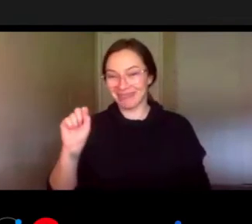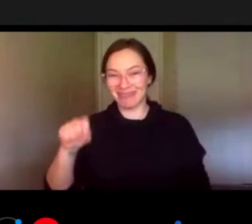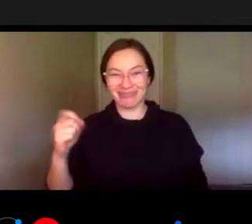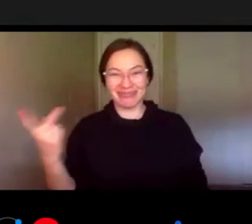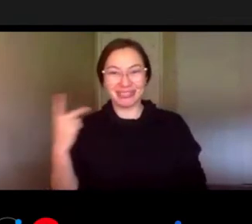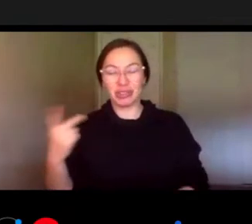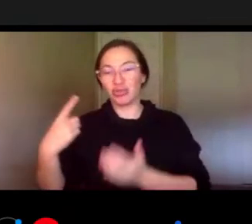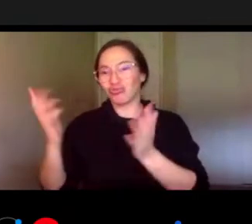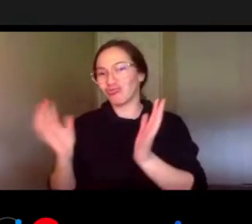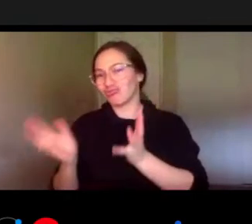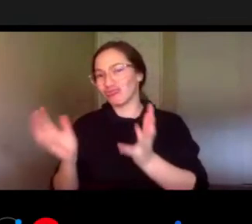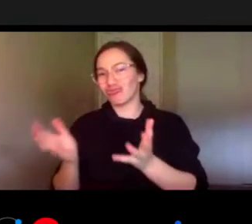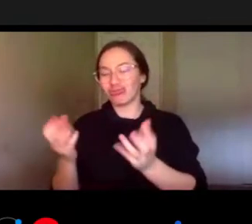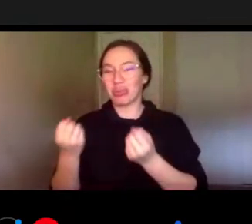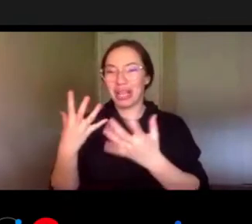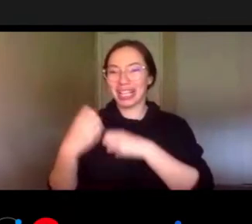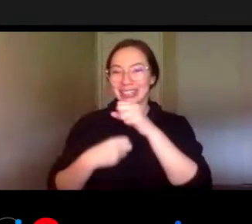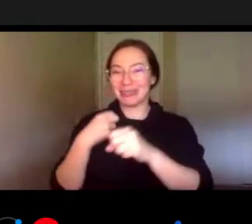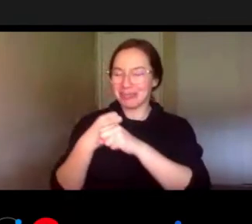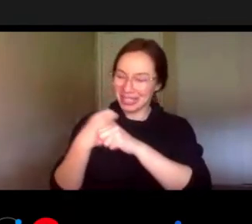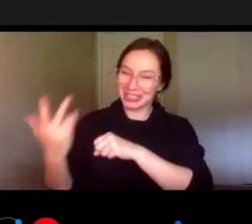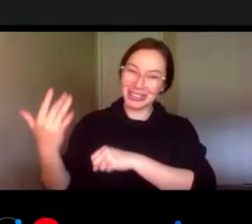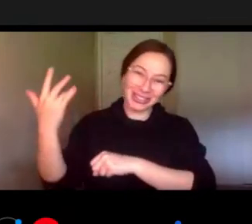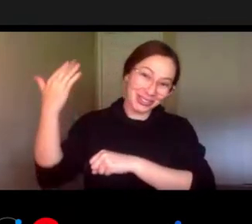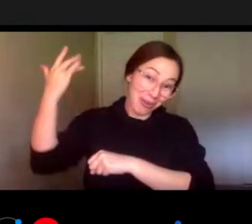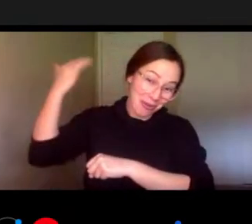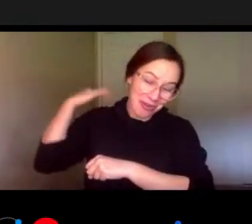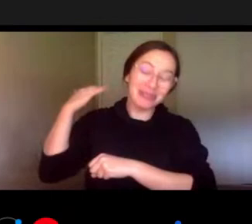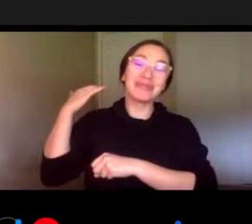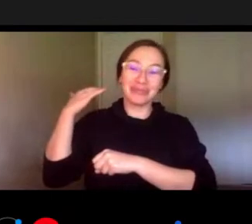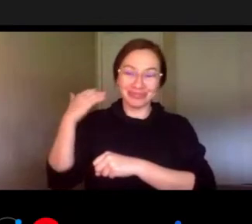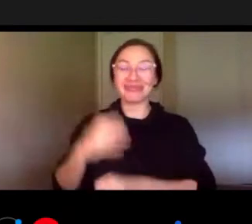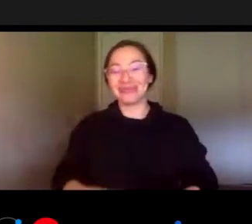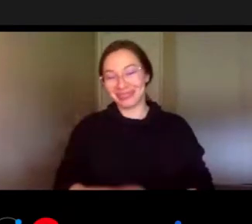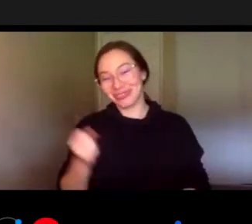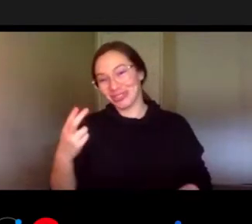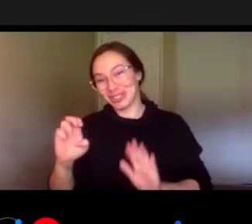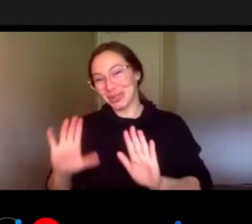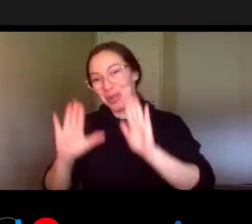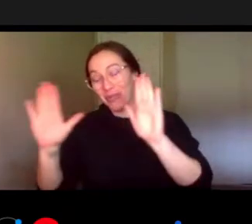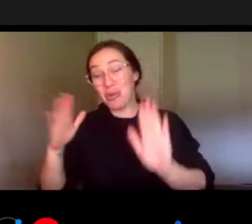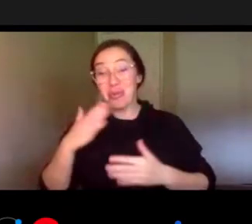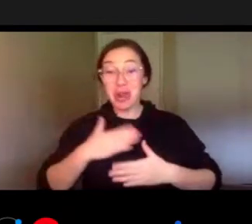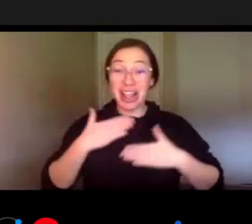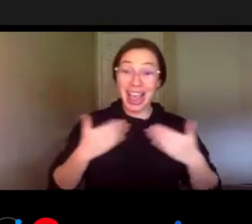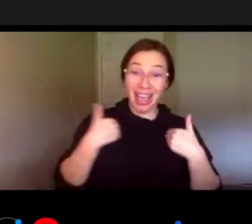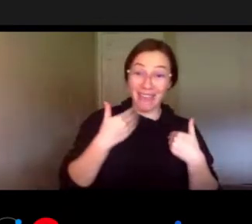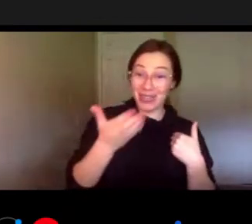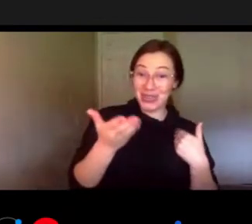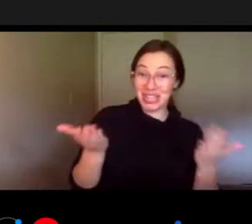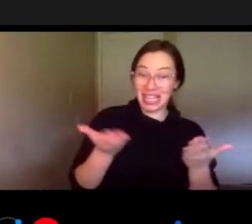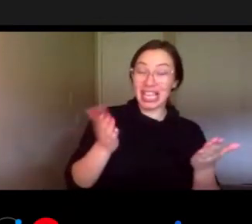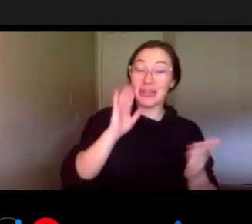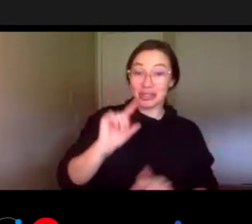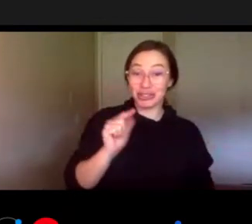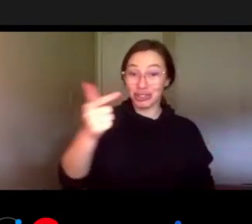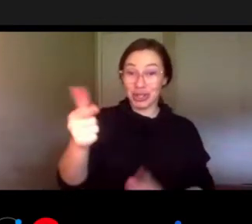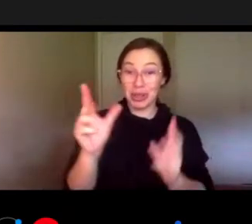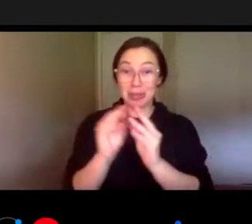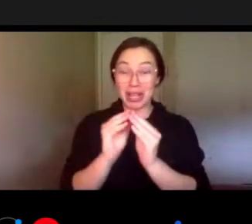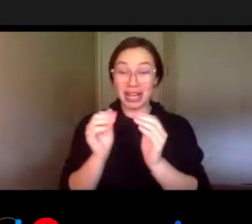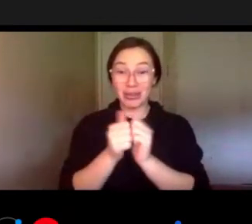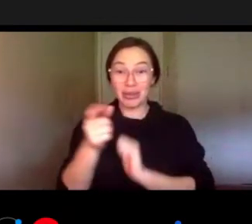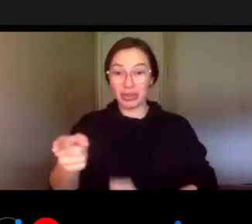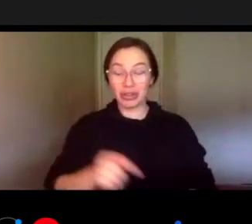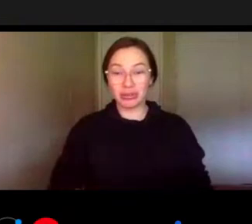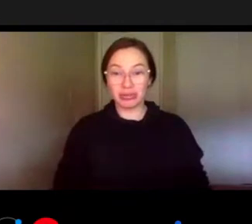taught together many, many years ago. Yeah, and she's wonderful. Well, we're glad to have you here, and I'll turn the meeting over to you.